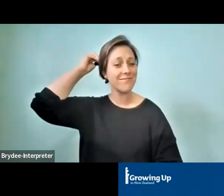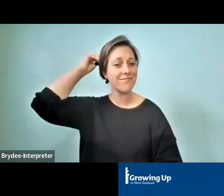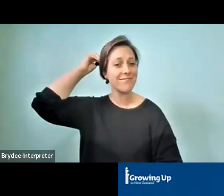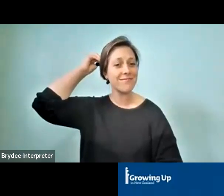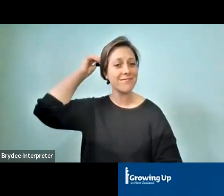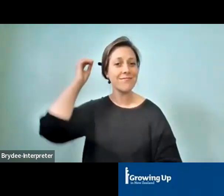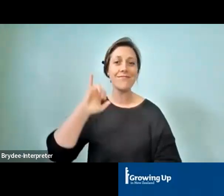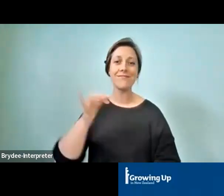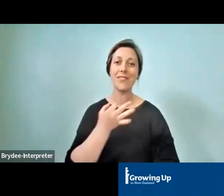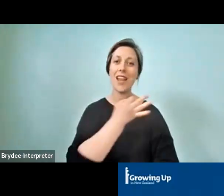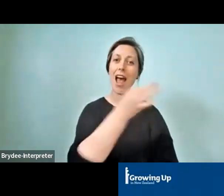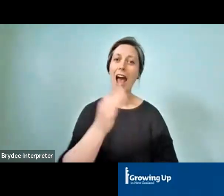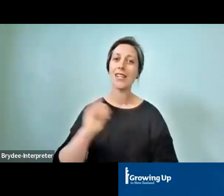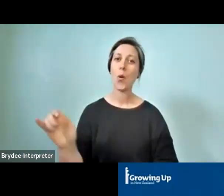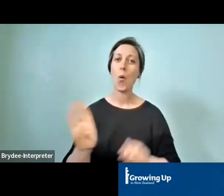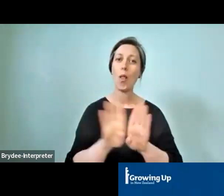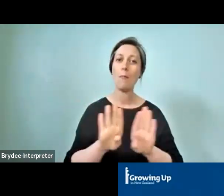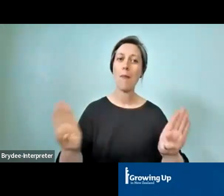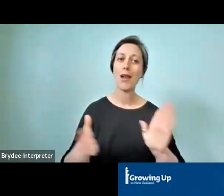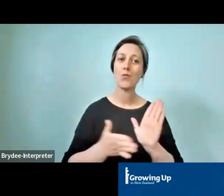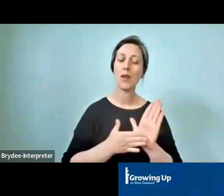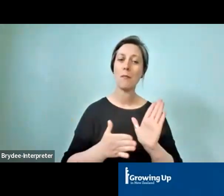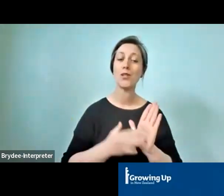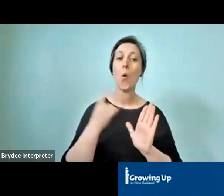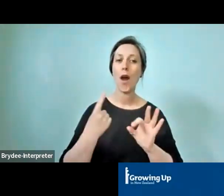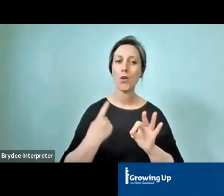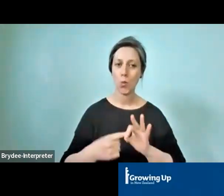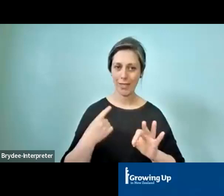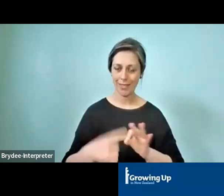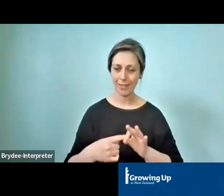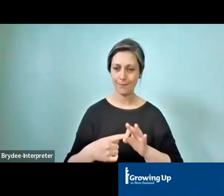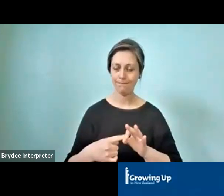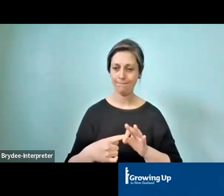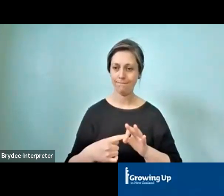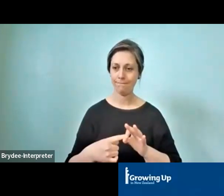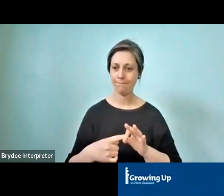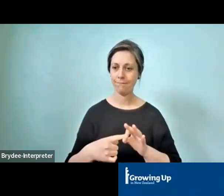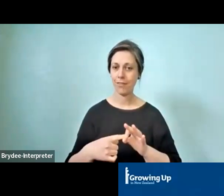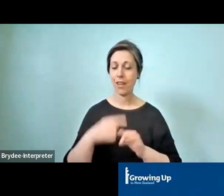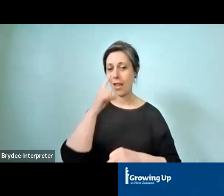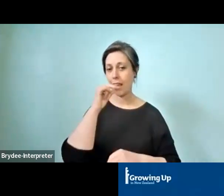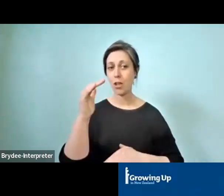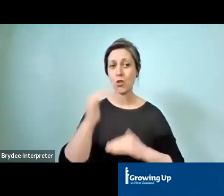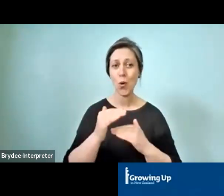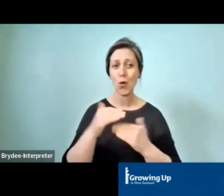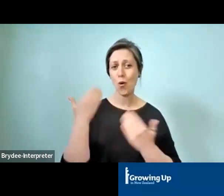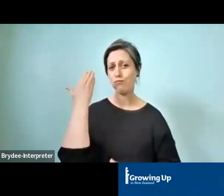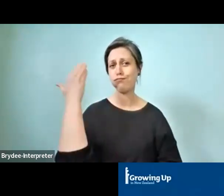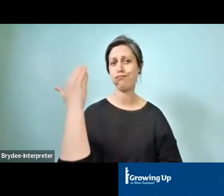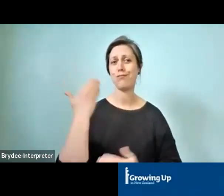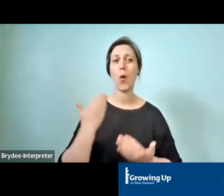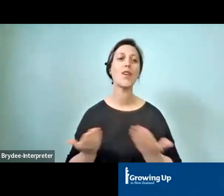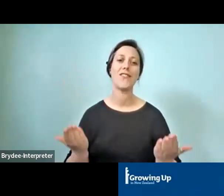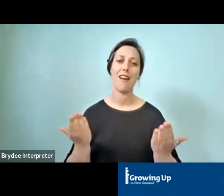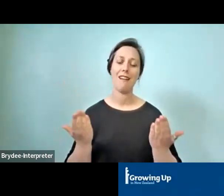ask all of our panelists just one question. It can be shorter, it can be long, but just to